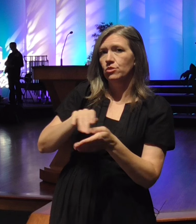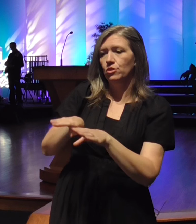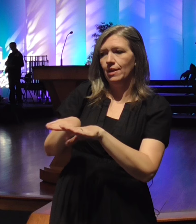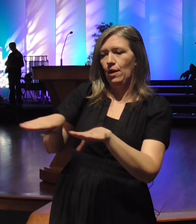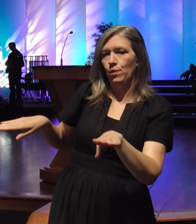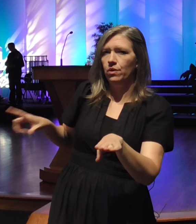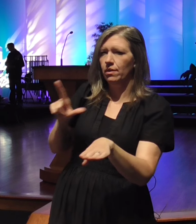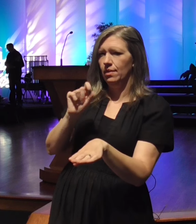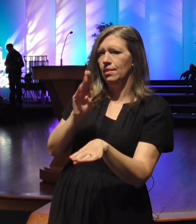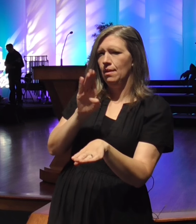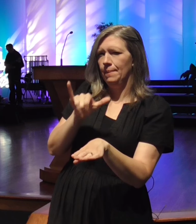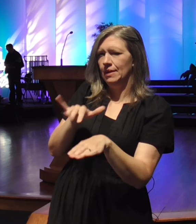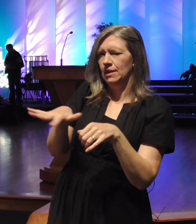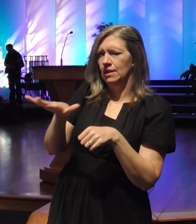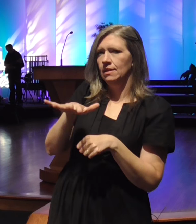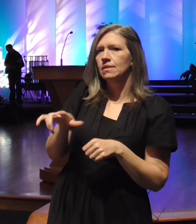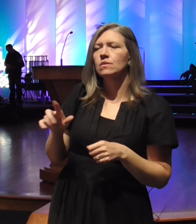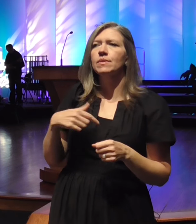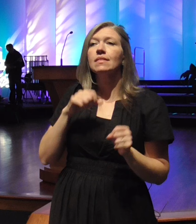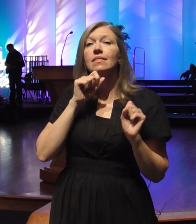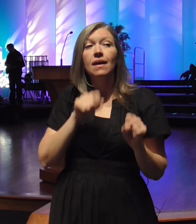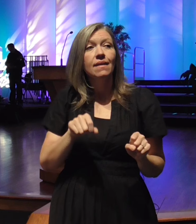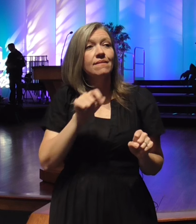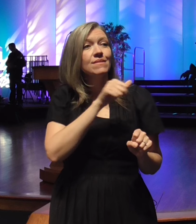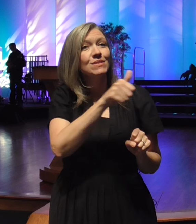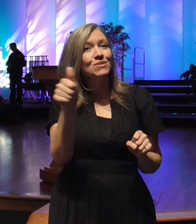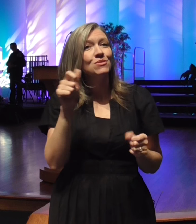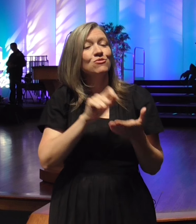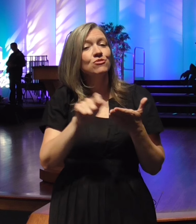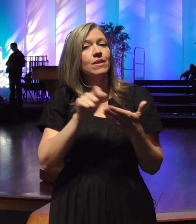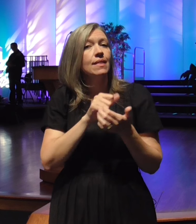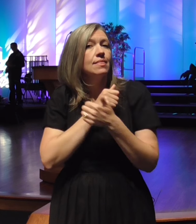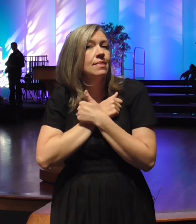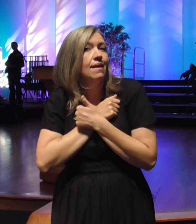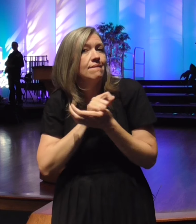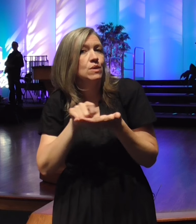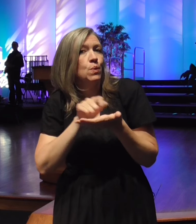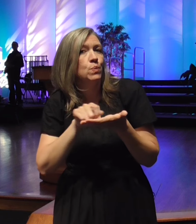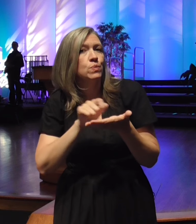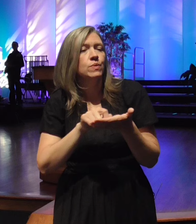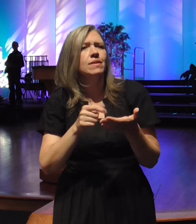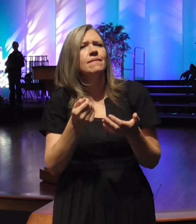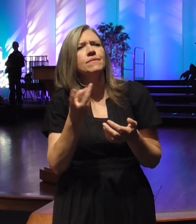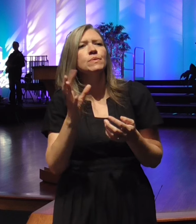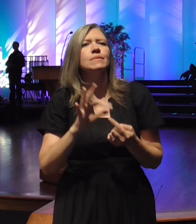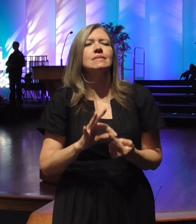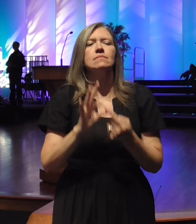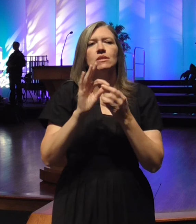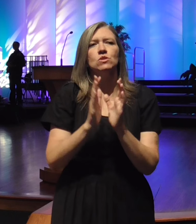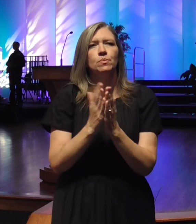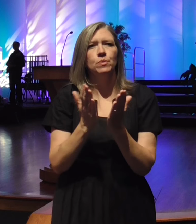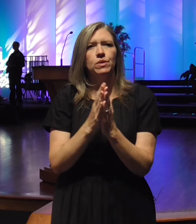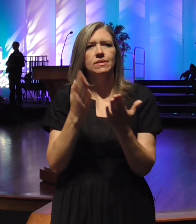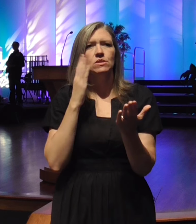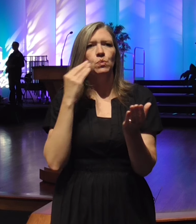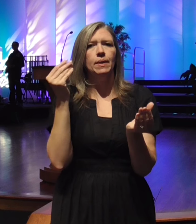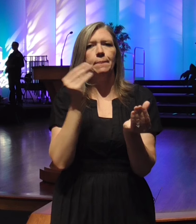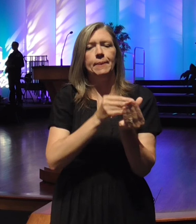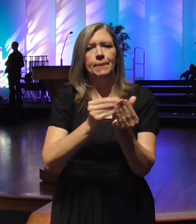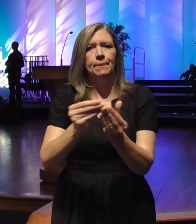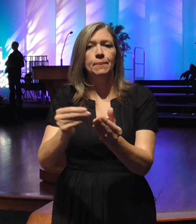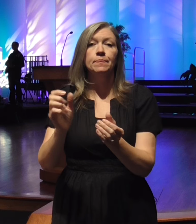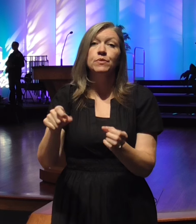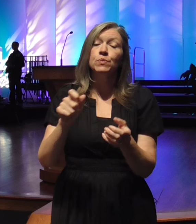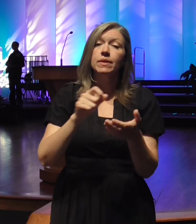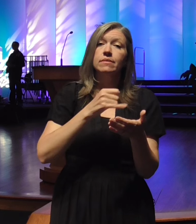services counters here in the lobby and some over in the community center on the counter in the lobby. We'd love for you to write a